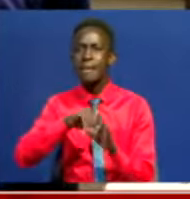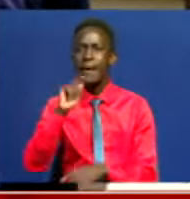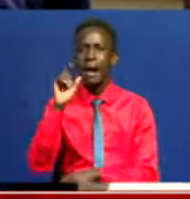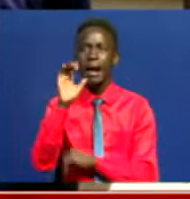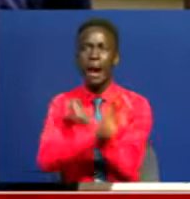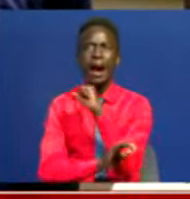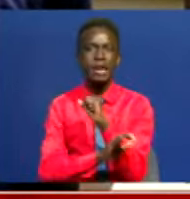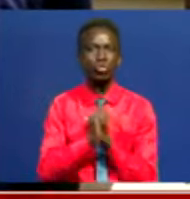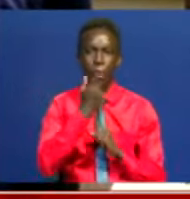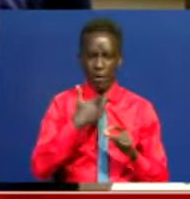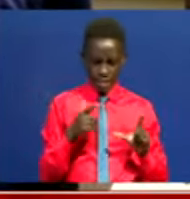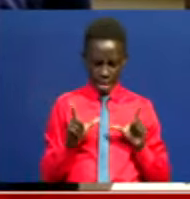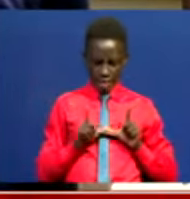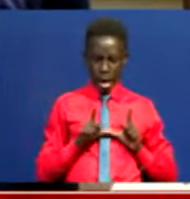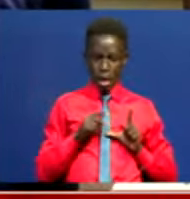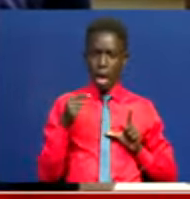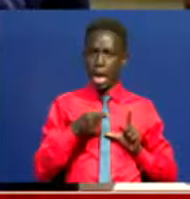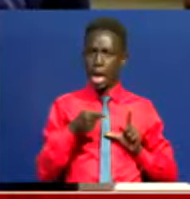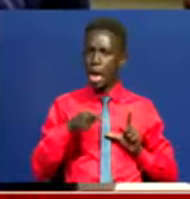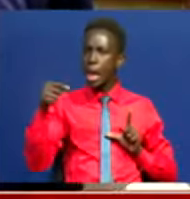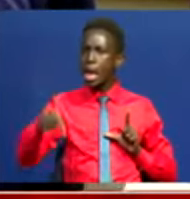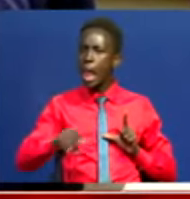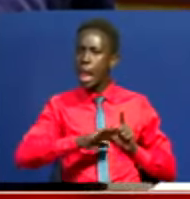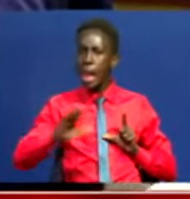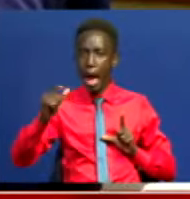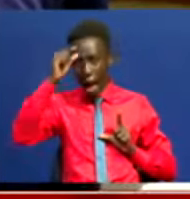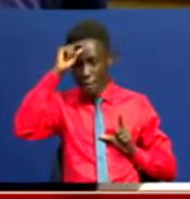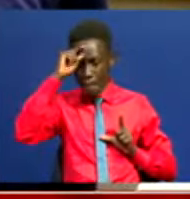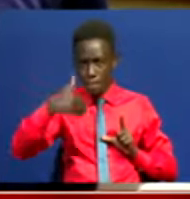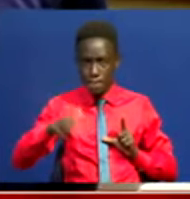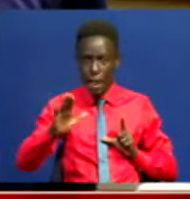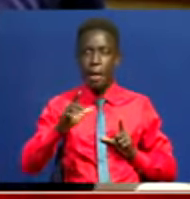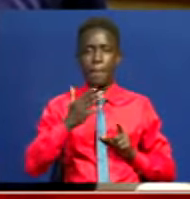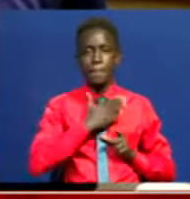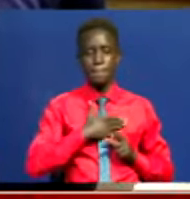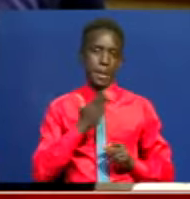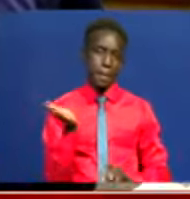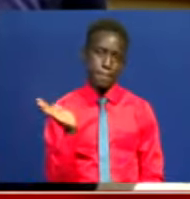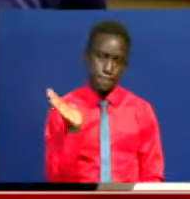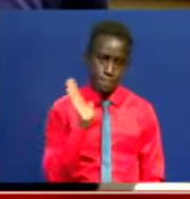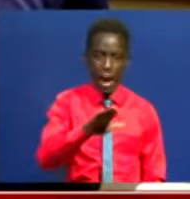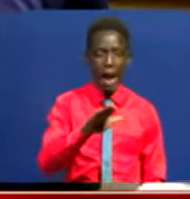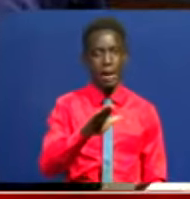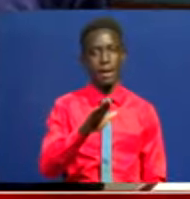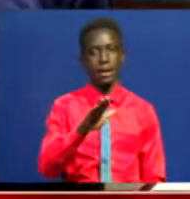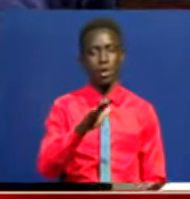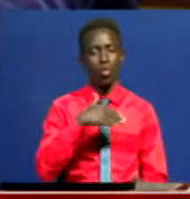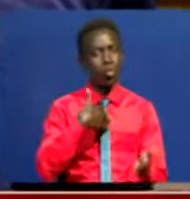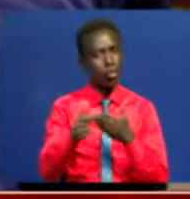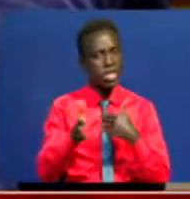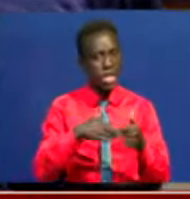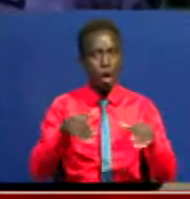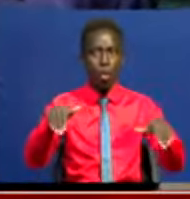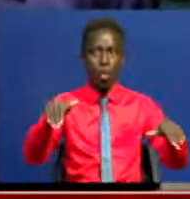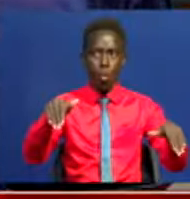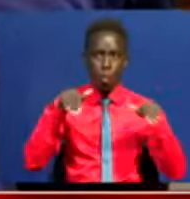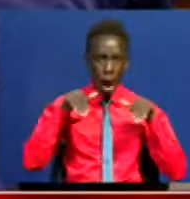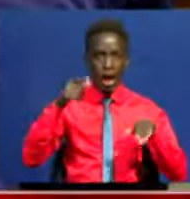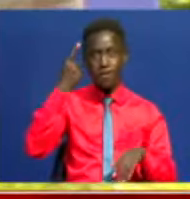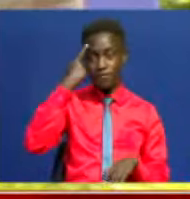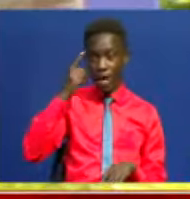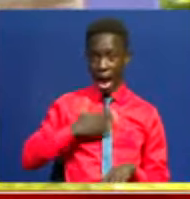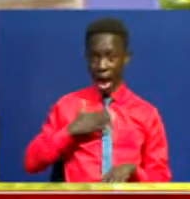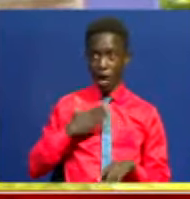title to government land to return the same without the necessity of waiting for the costly litigation process.